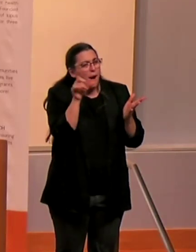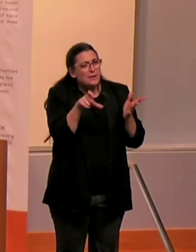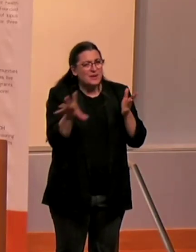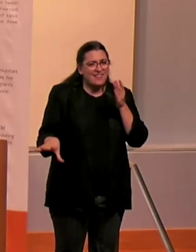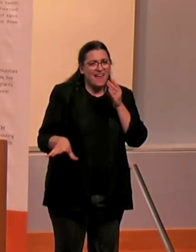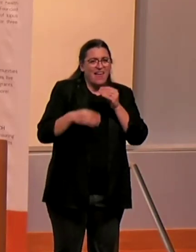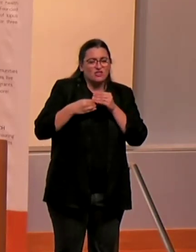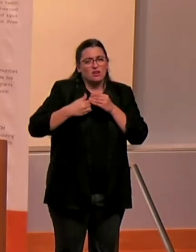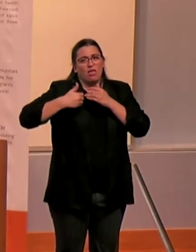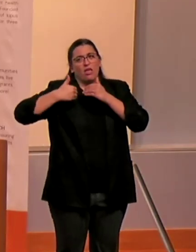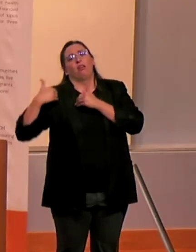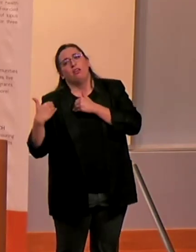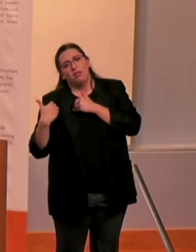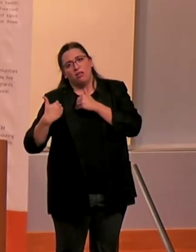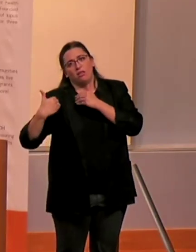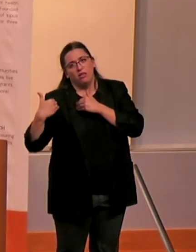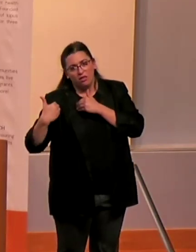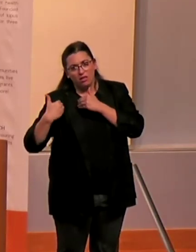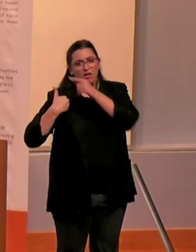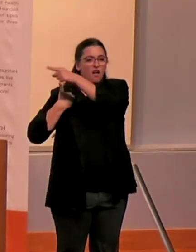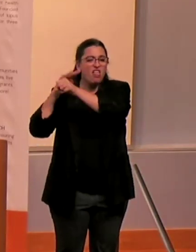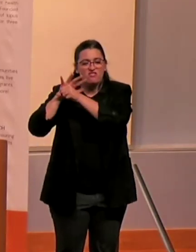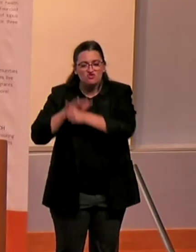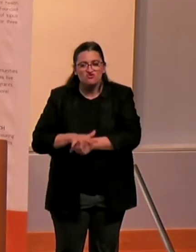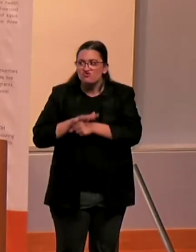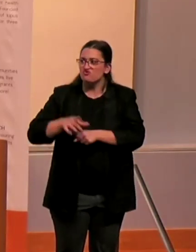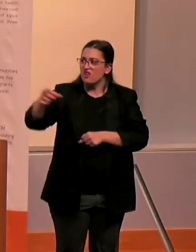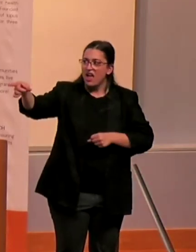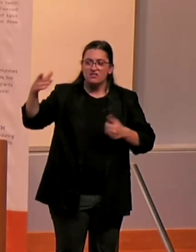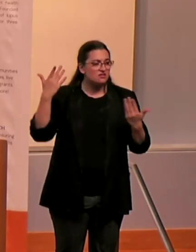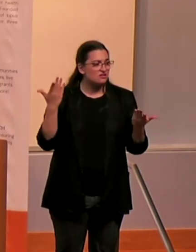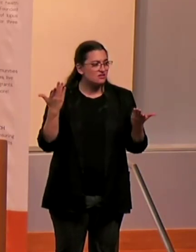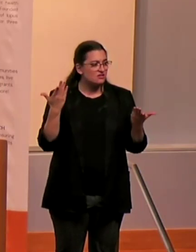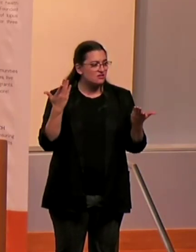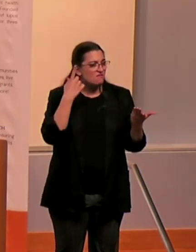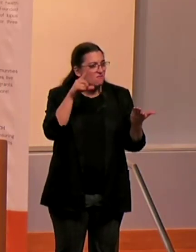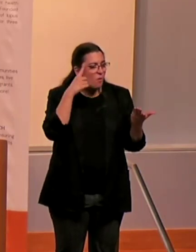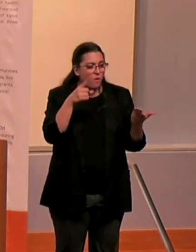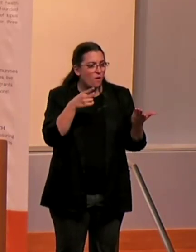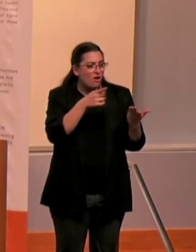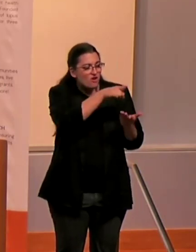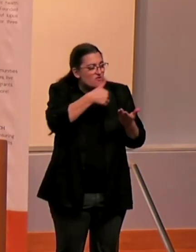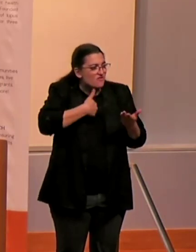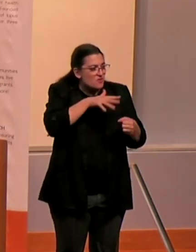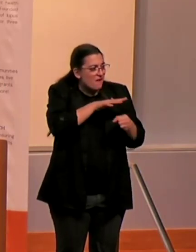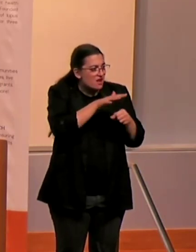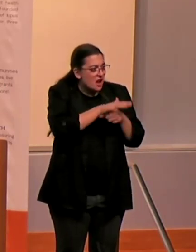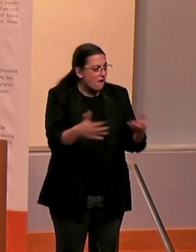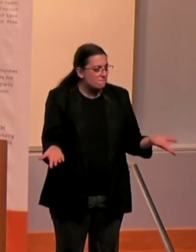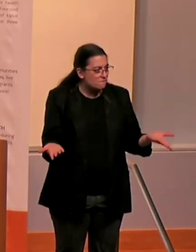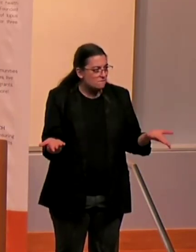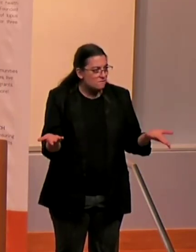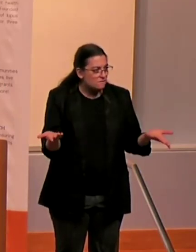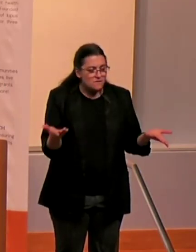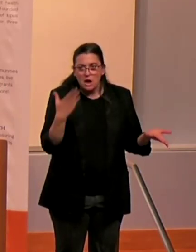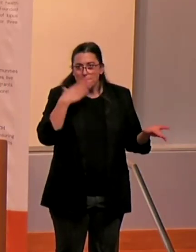those calls, that extra stress in your life? You have enough on your plate. That energy.